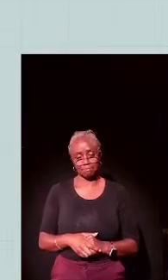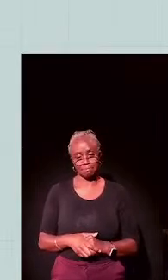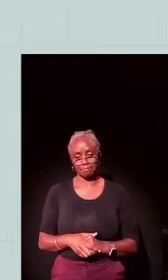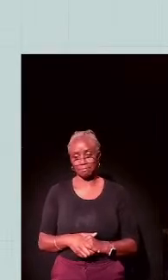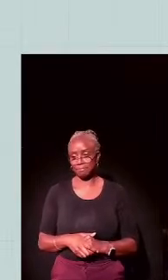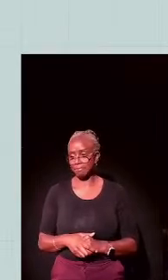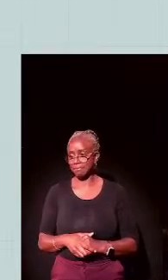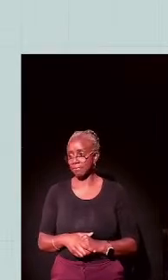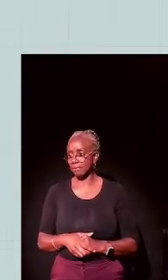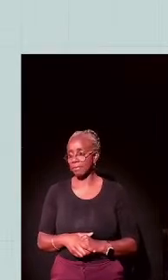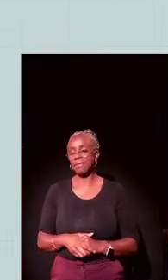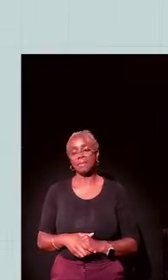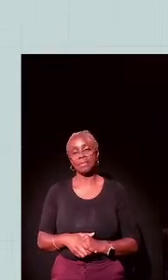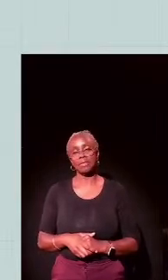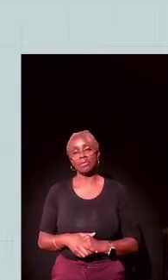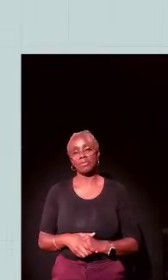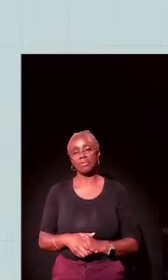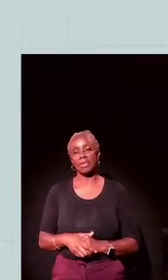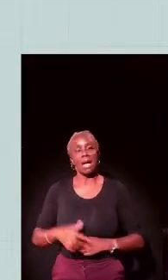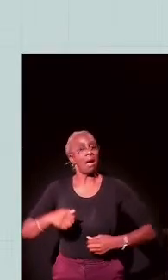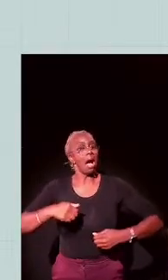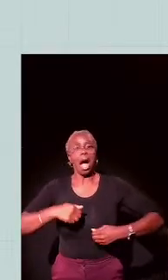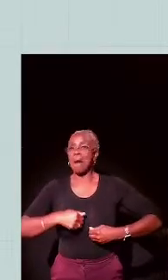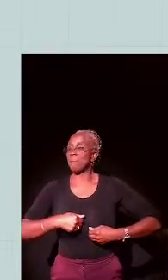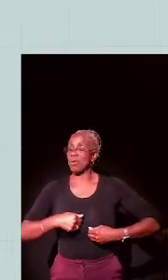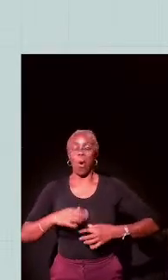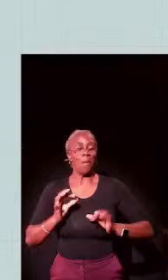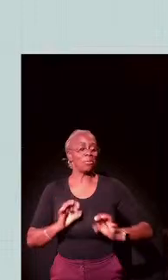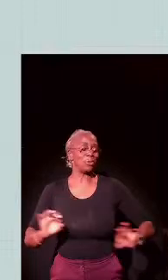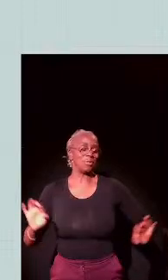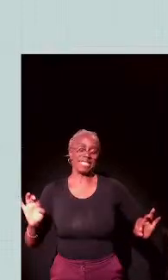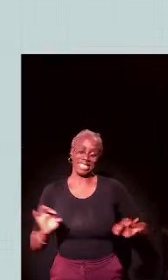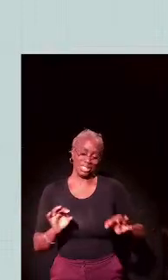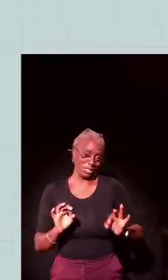not a musician, as you'll be able to tell